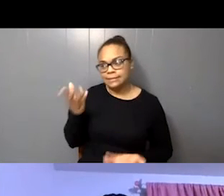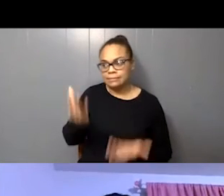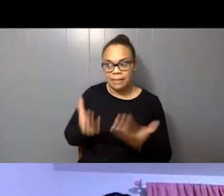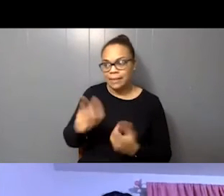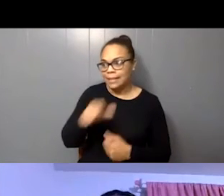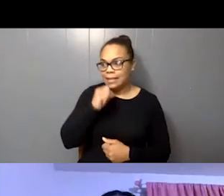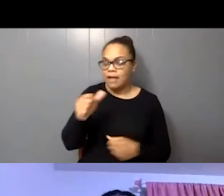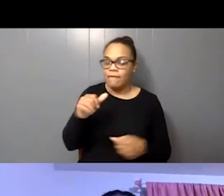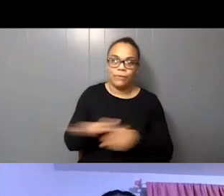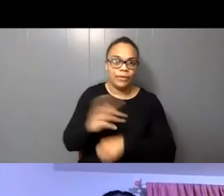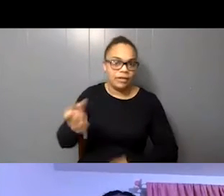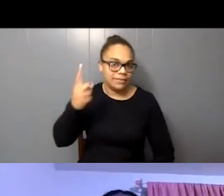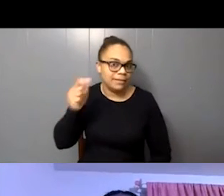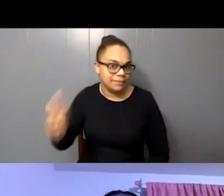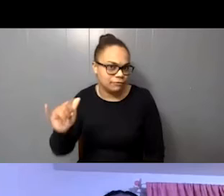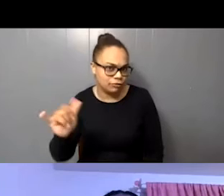and time.